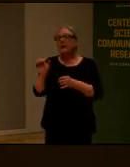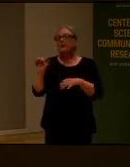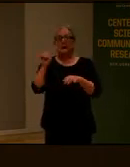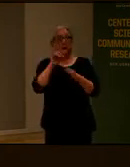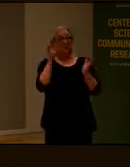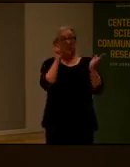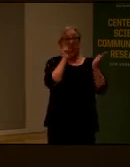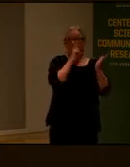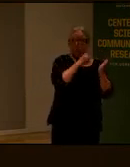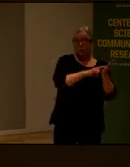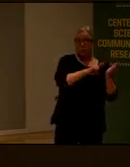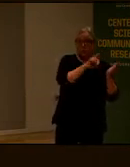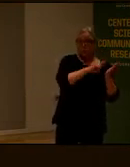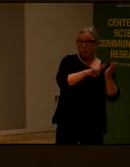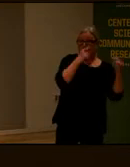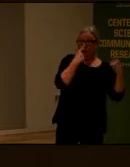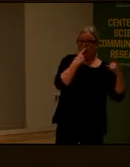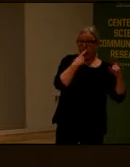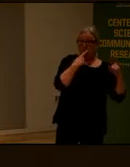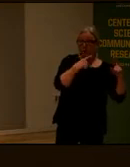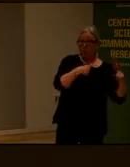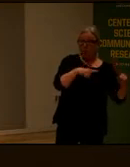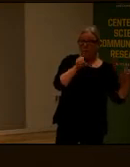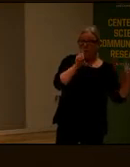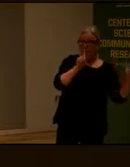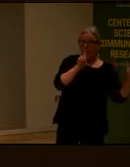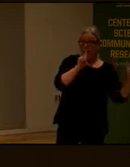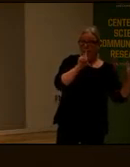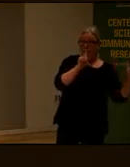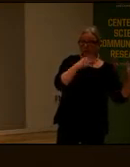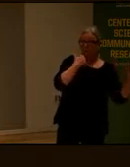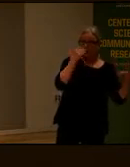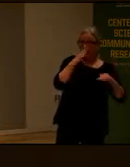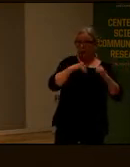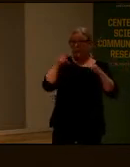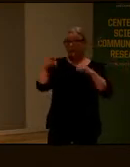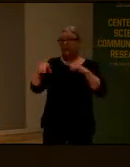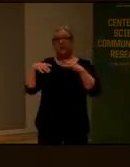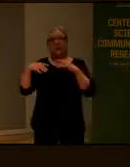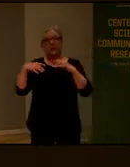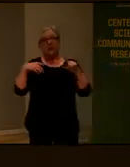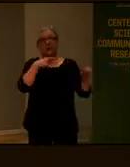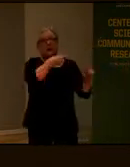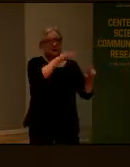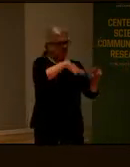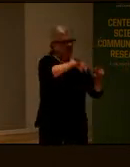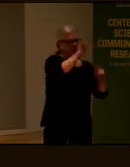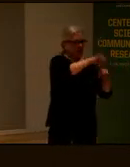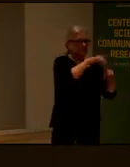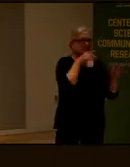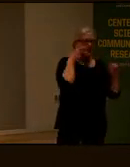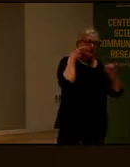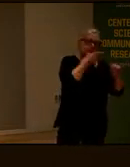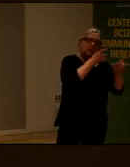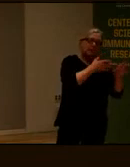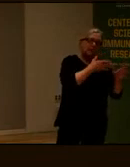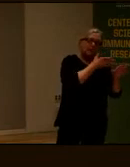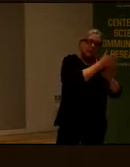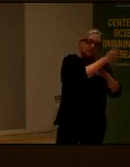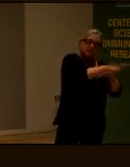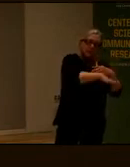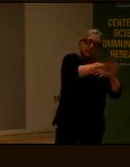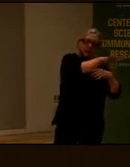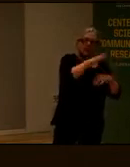different pace than the communications industry. So I guess what I'm asking is, how do we